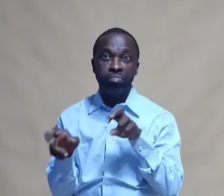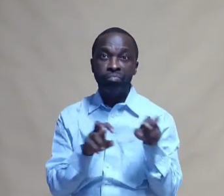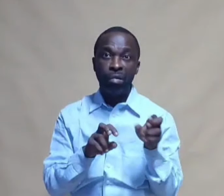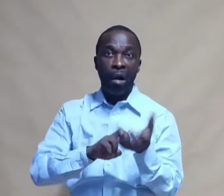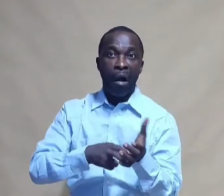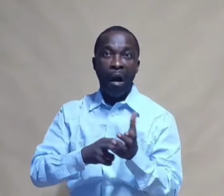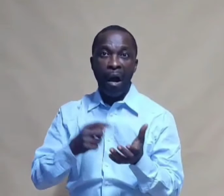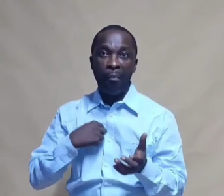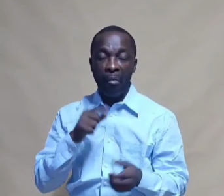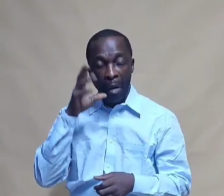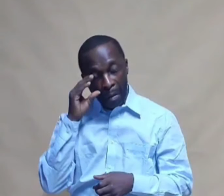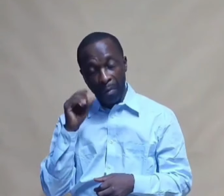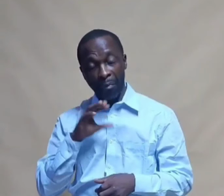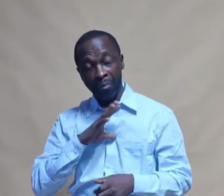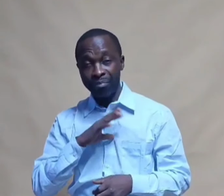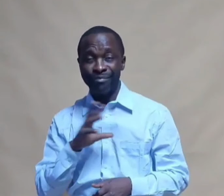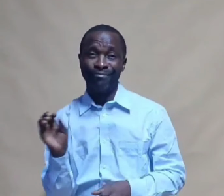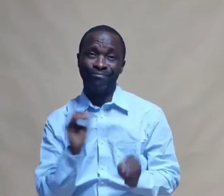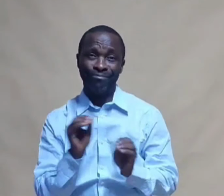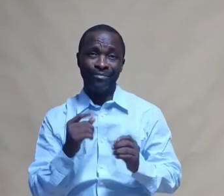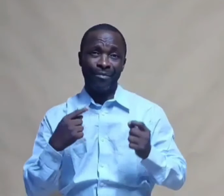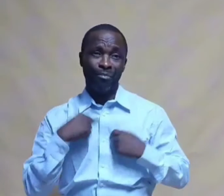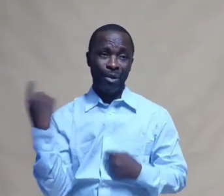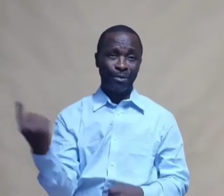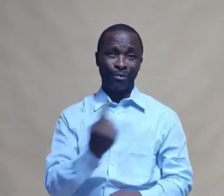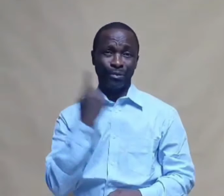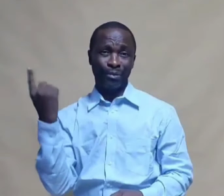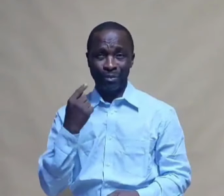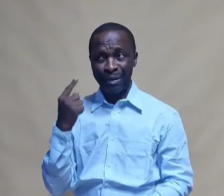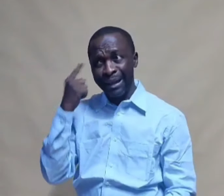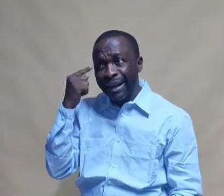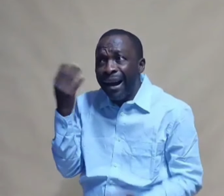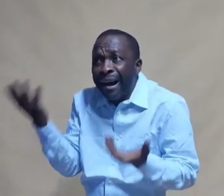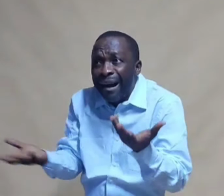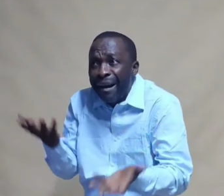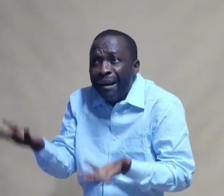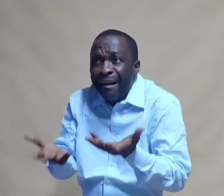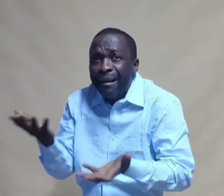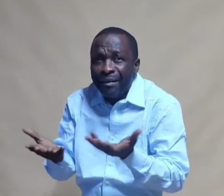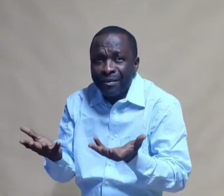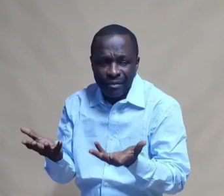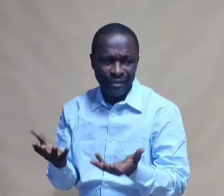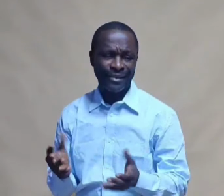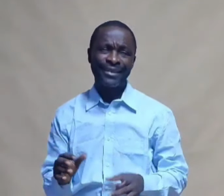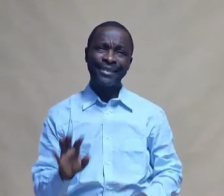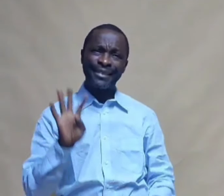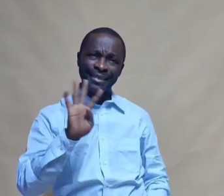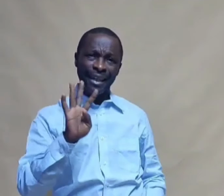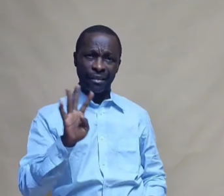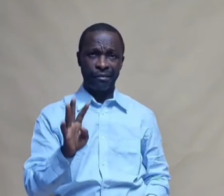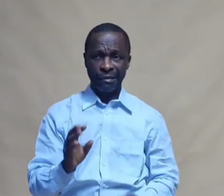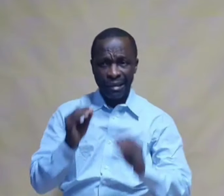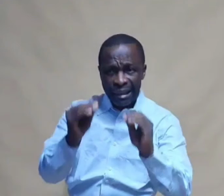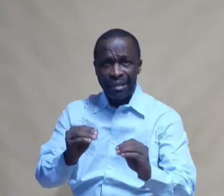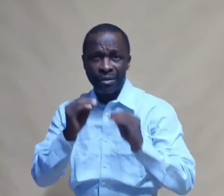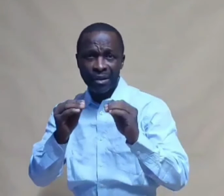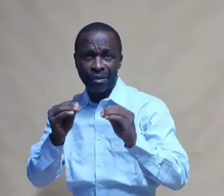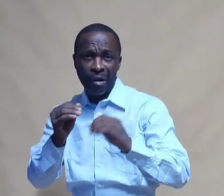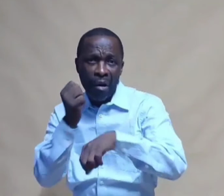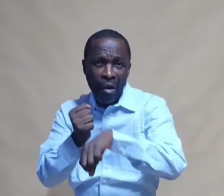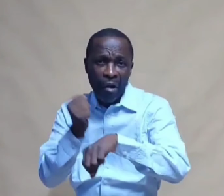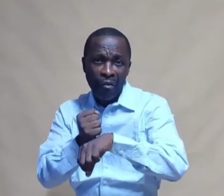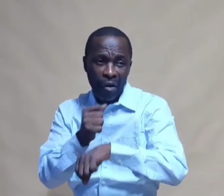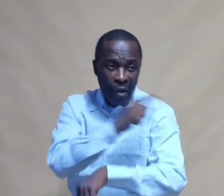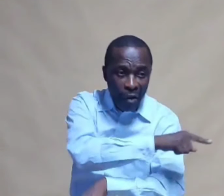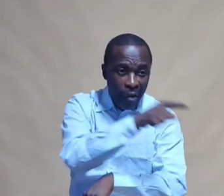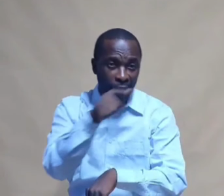high blood pressure, and other stress-related illnesses. 4. Education and employment. Racism can